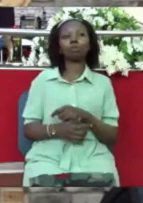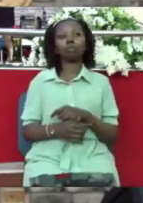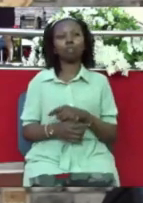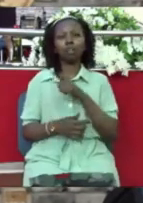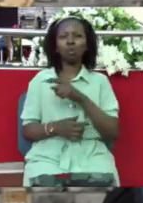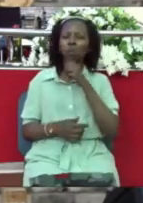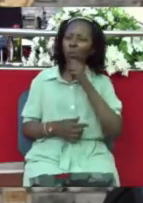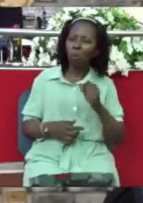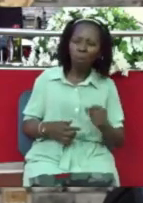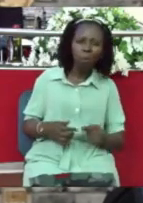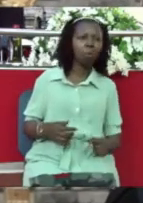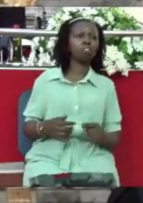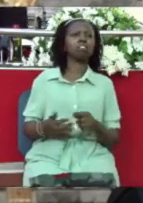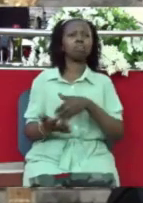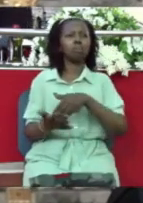umeisha. You're gone.